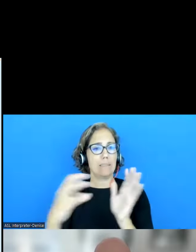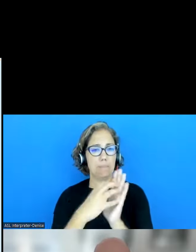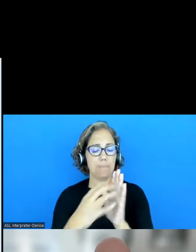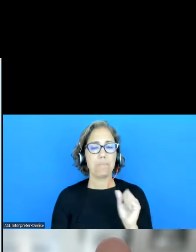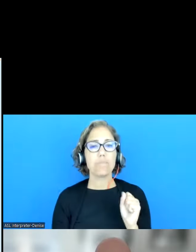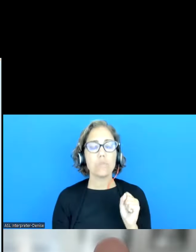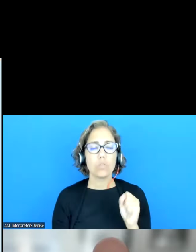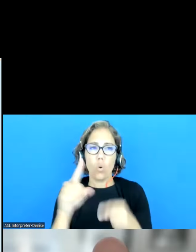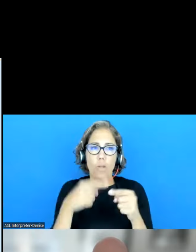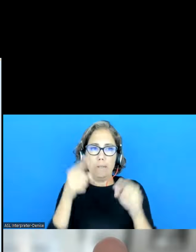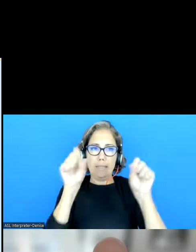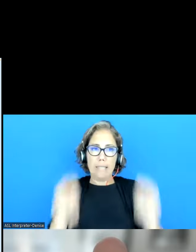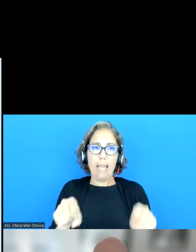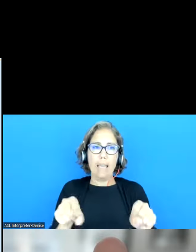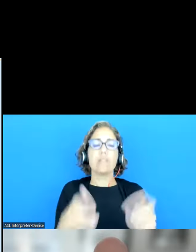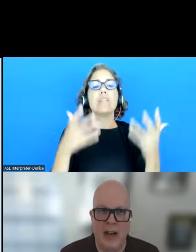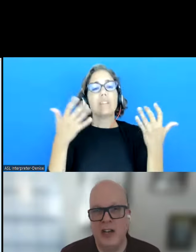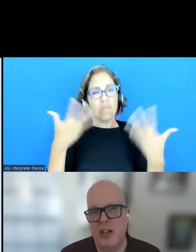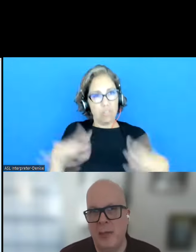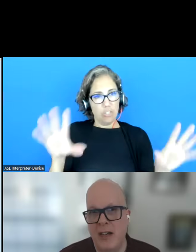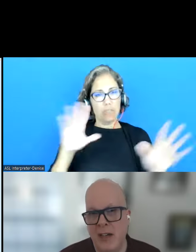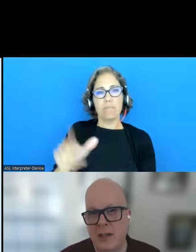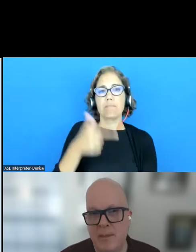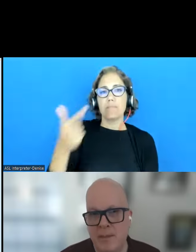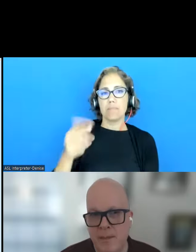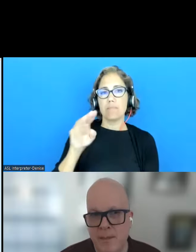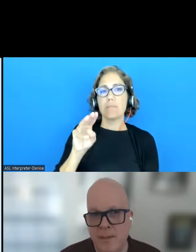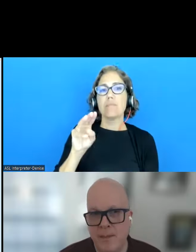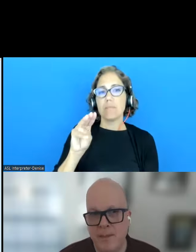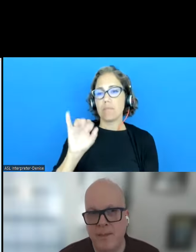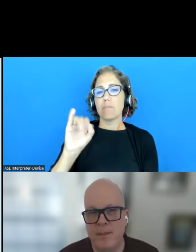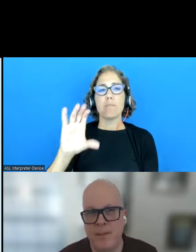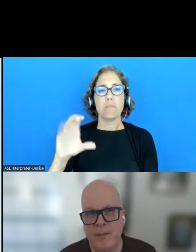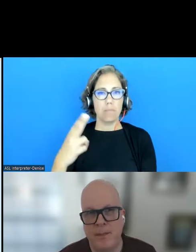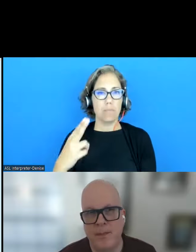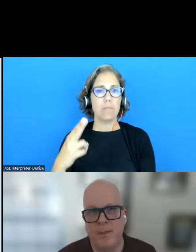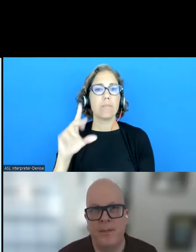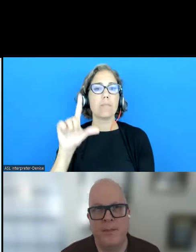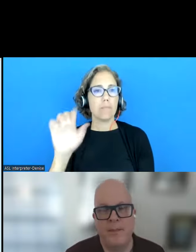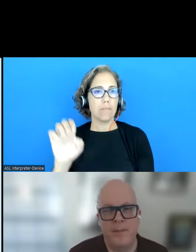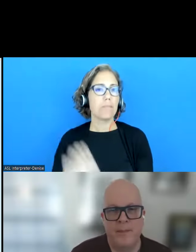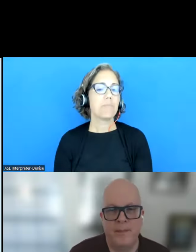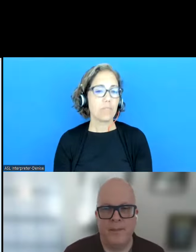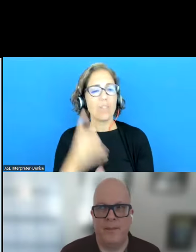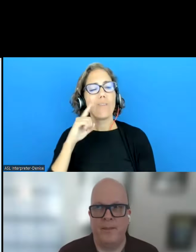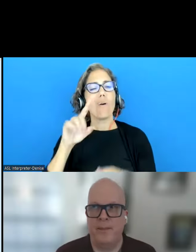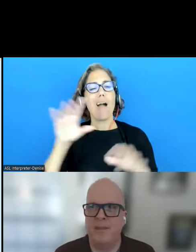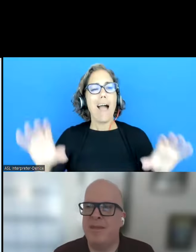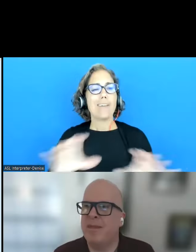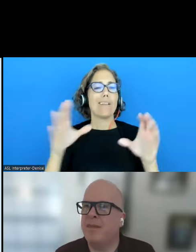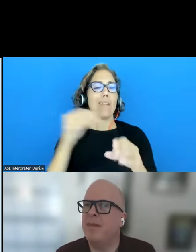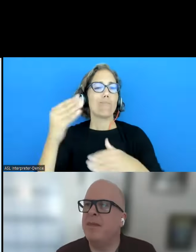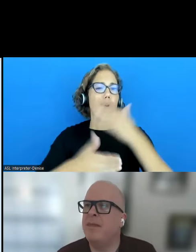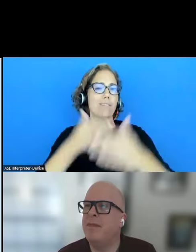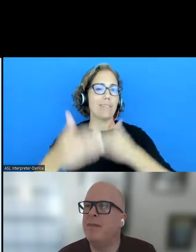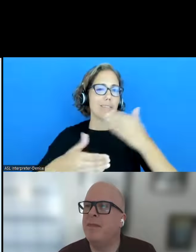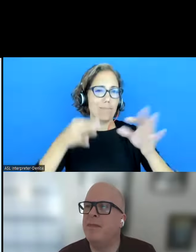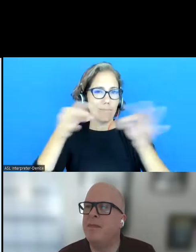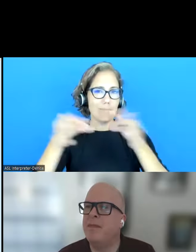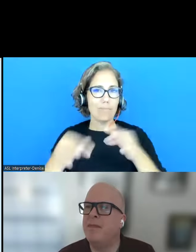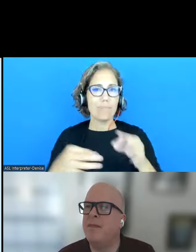And with that, I'm going to hand back over to Michele to talk about action and process. Thank you, Jeff. Yeah, I think that we